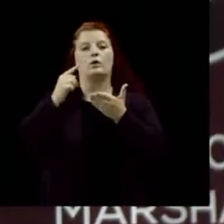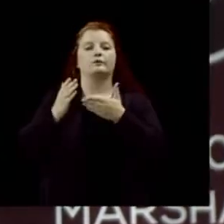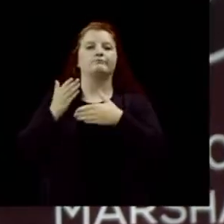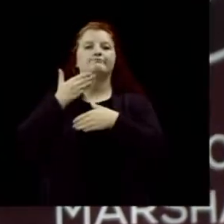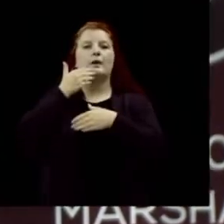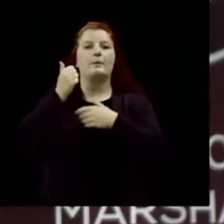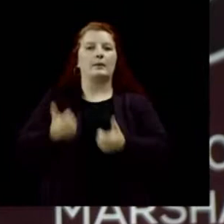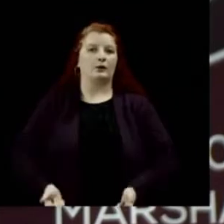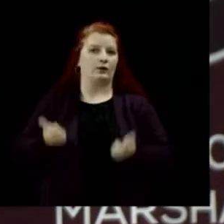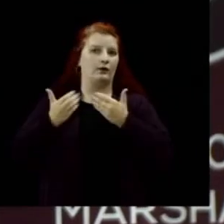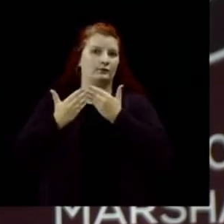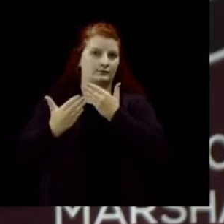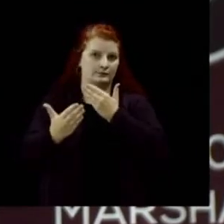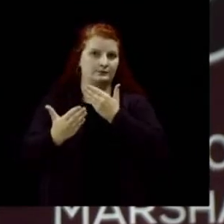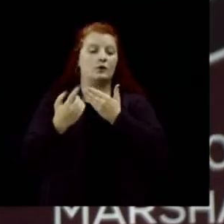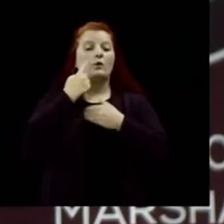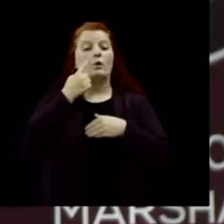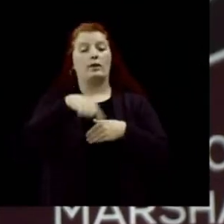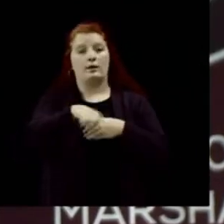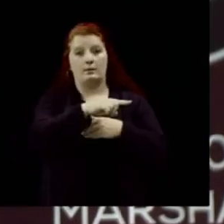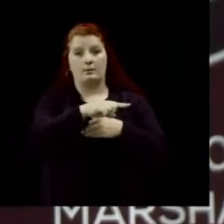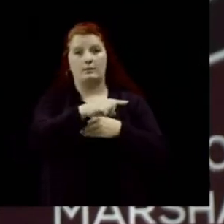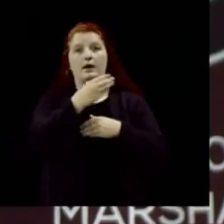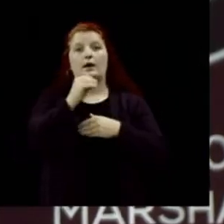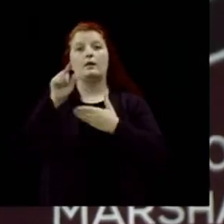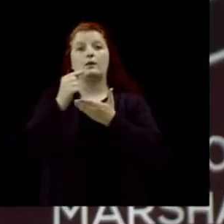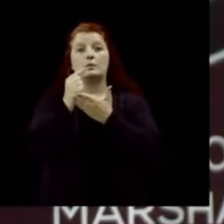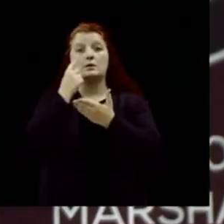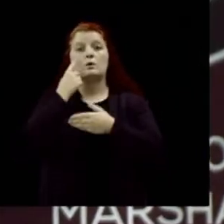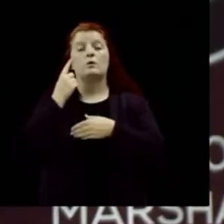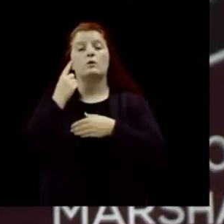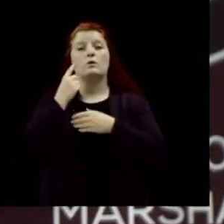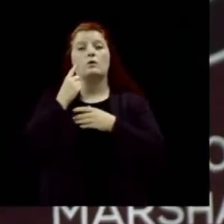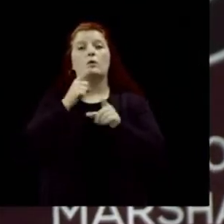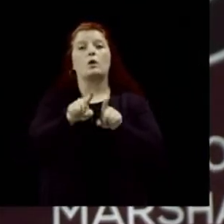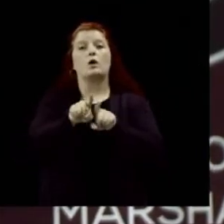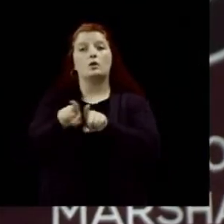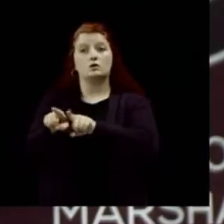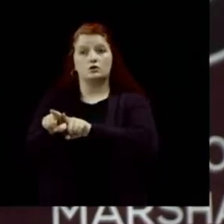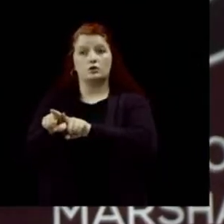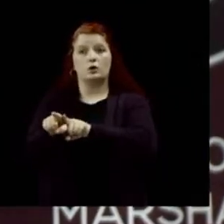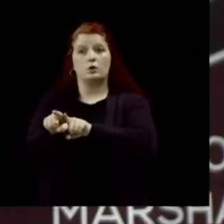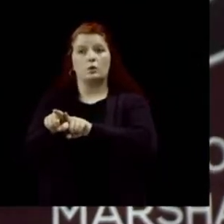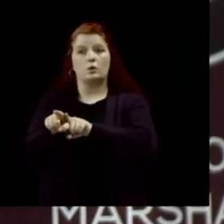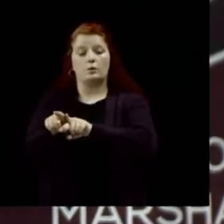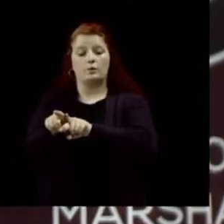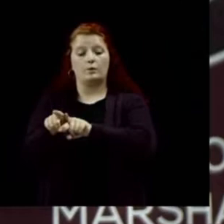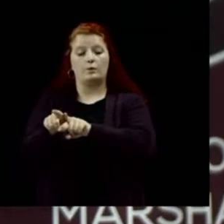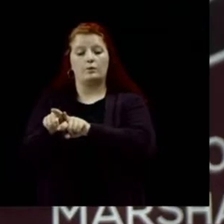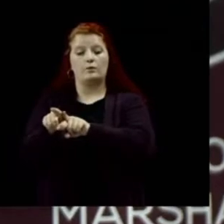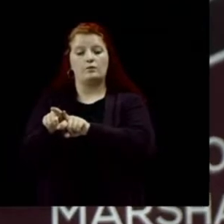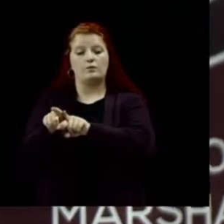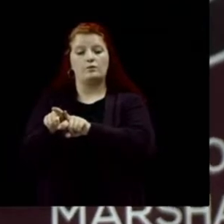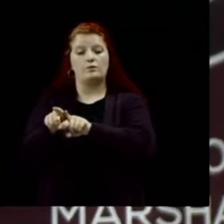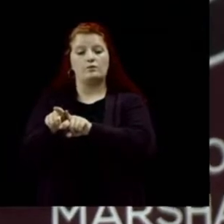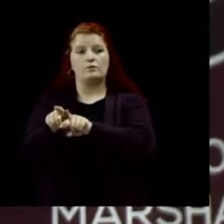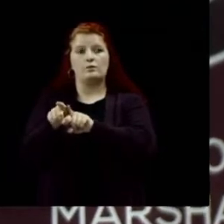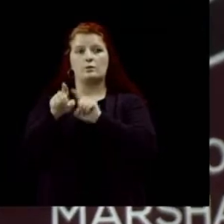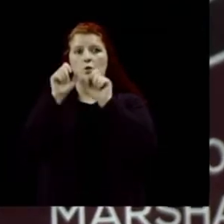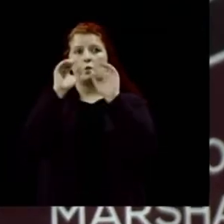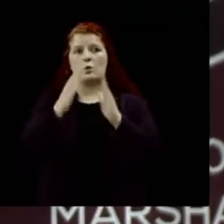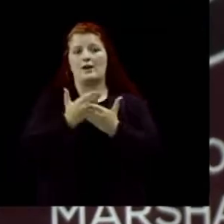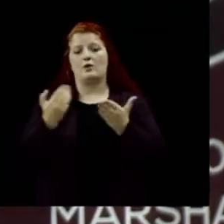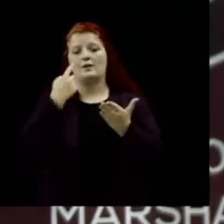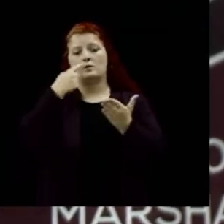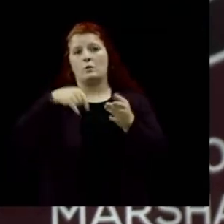them and the commencement of also greater things for our beloved institution, Texas Southern